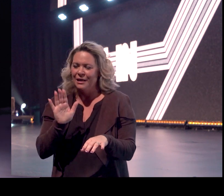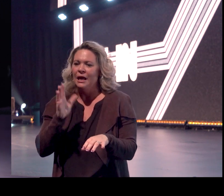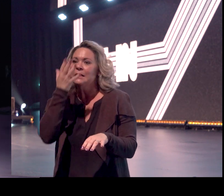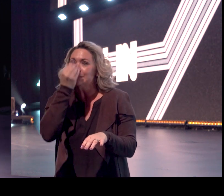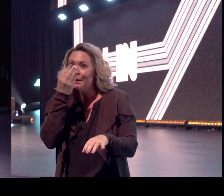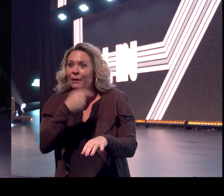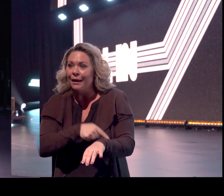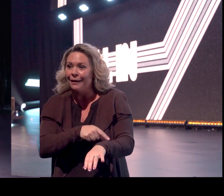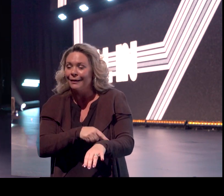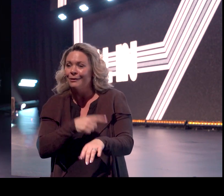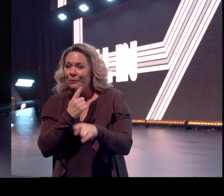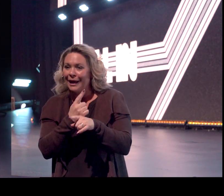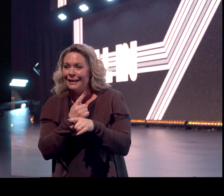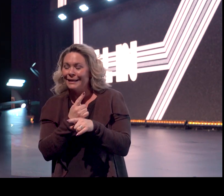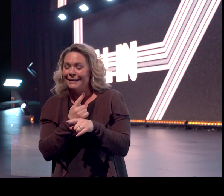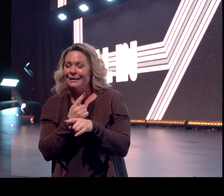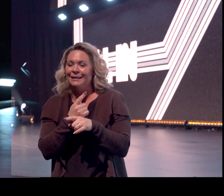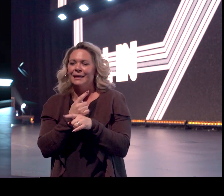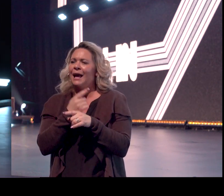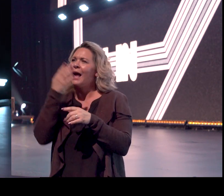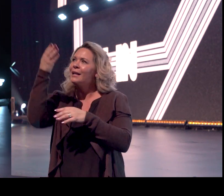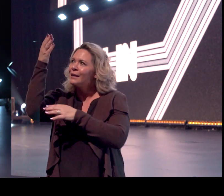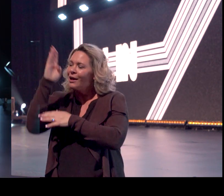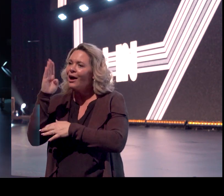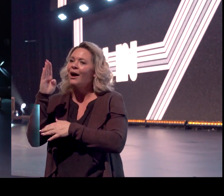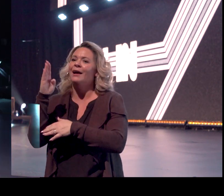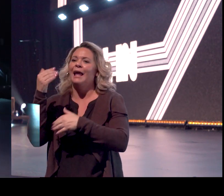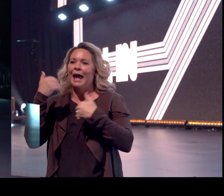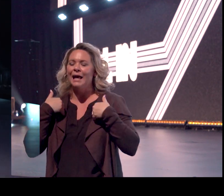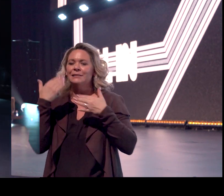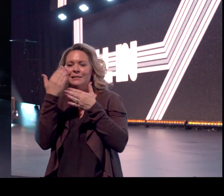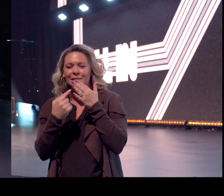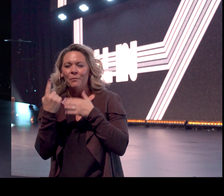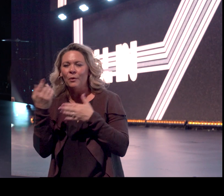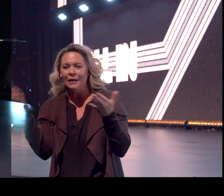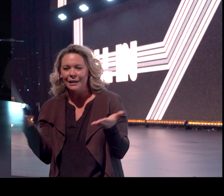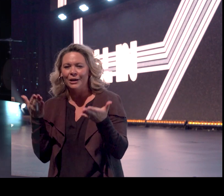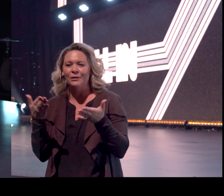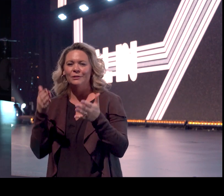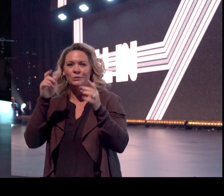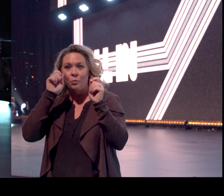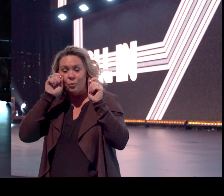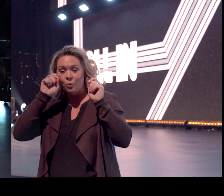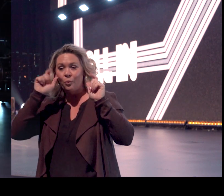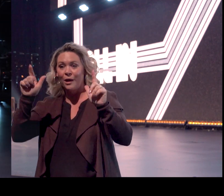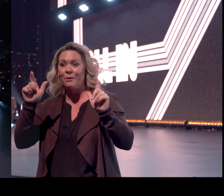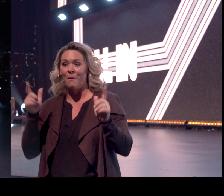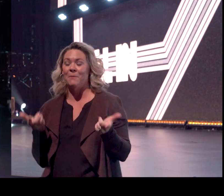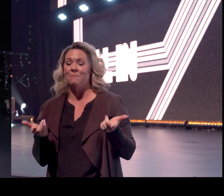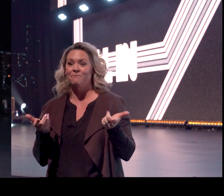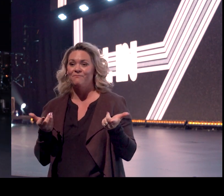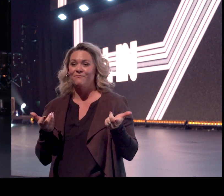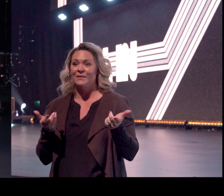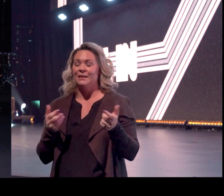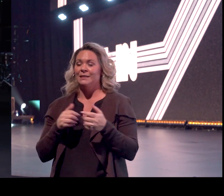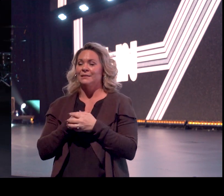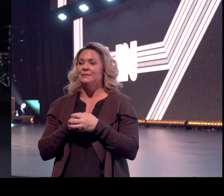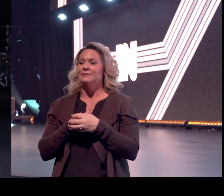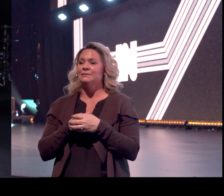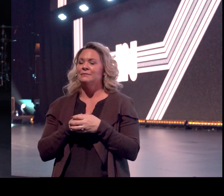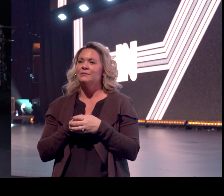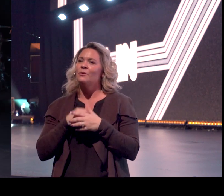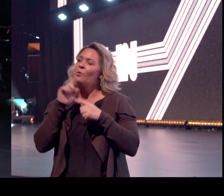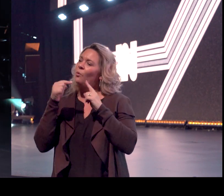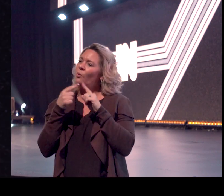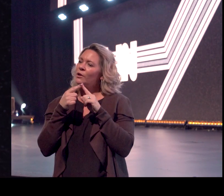It's not dead, it's asleep. And God has someone here to wake you up. Like